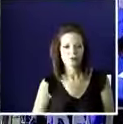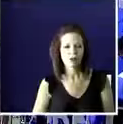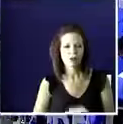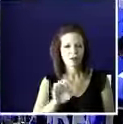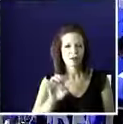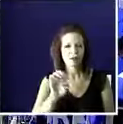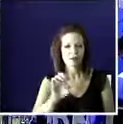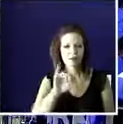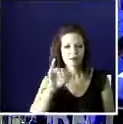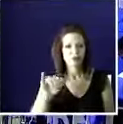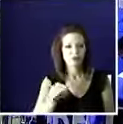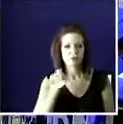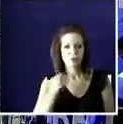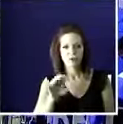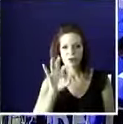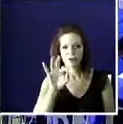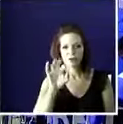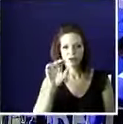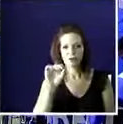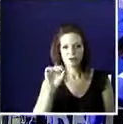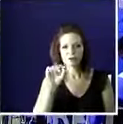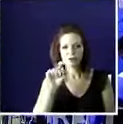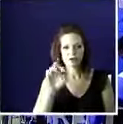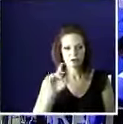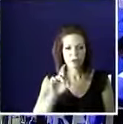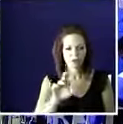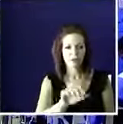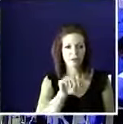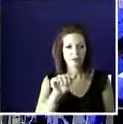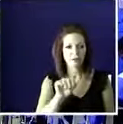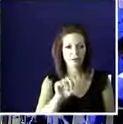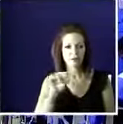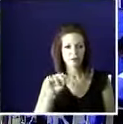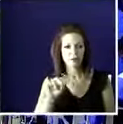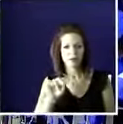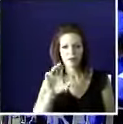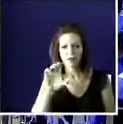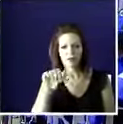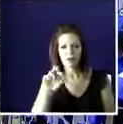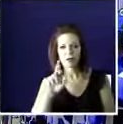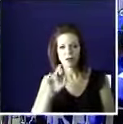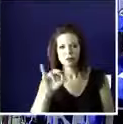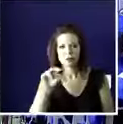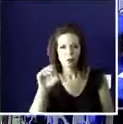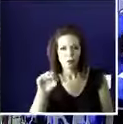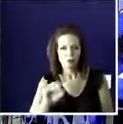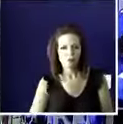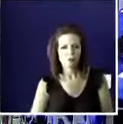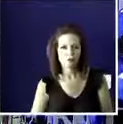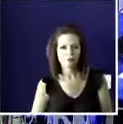Ethan Joel Foster. Abigail Noel Carino.